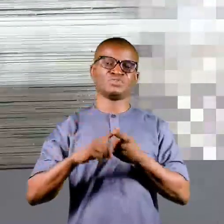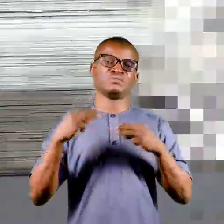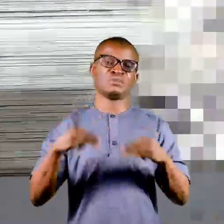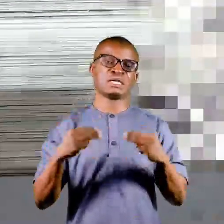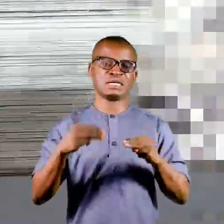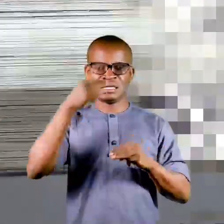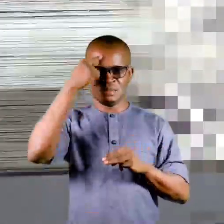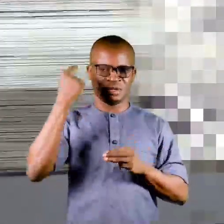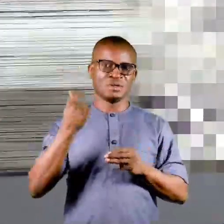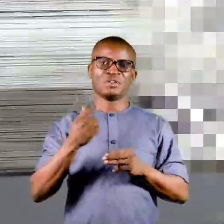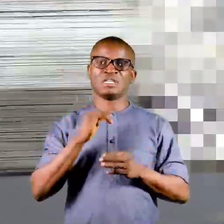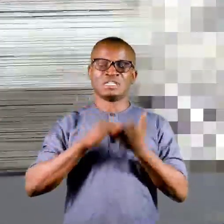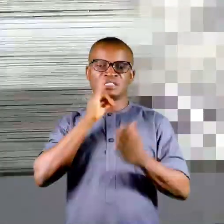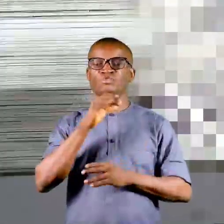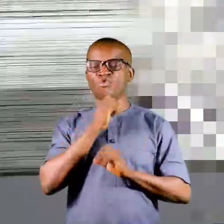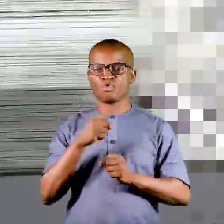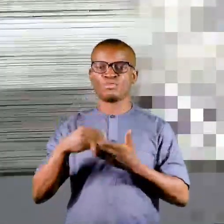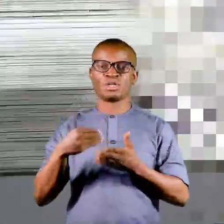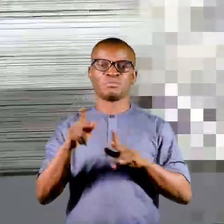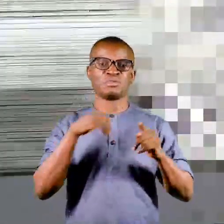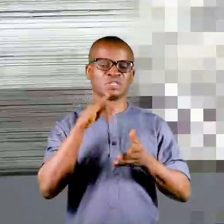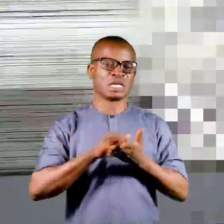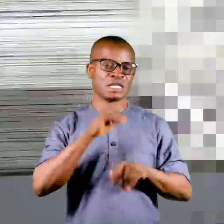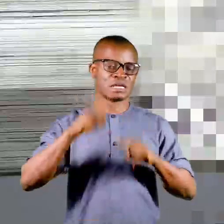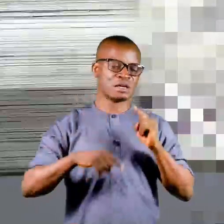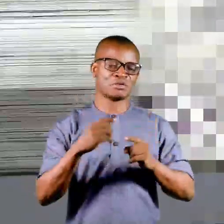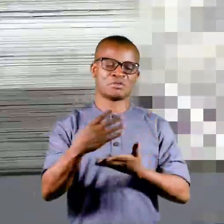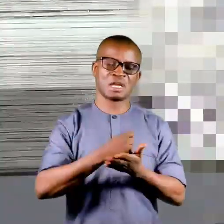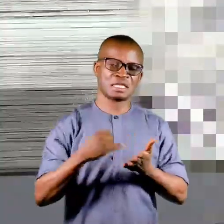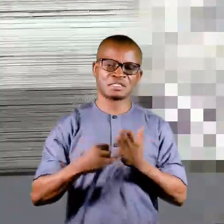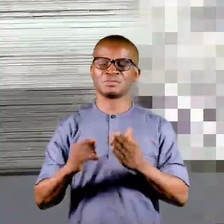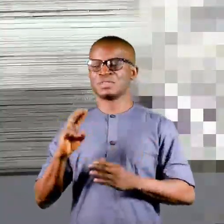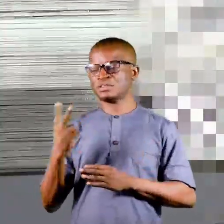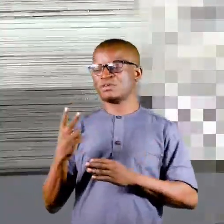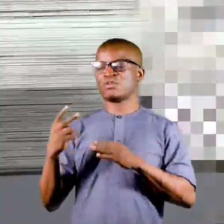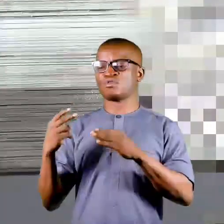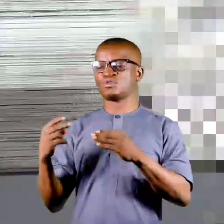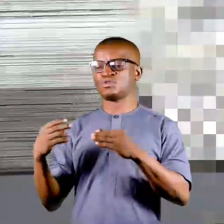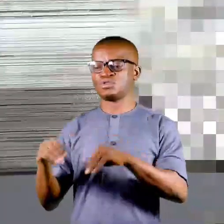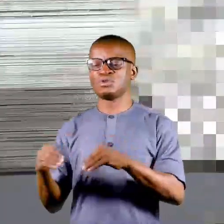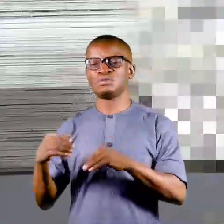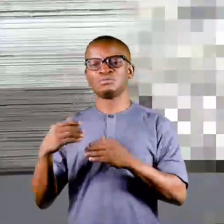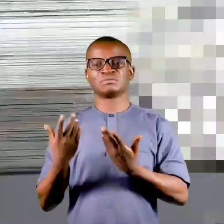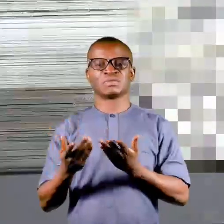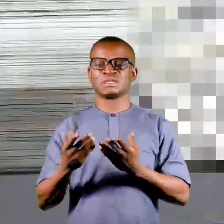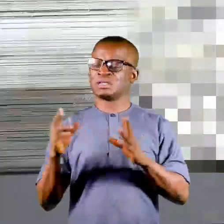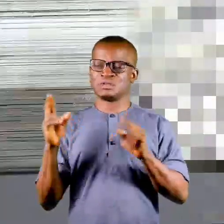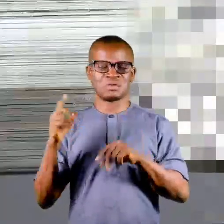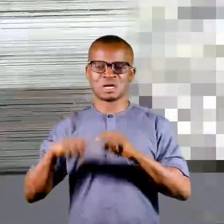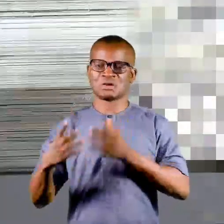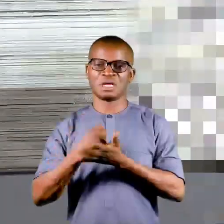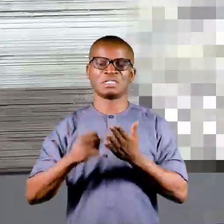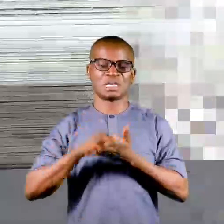to market money because it's old money. I said they cannot collect it. The second place, I said they don't have change because it's transferred, that